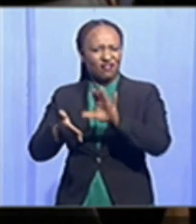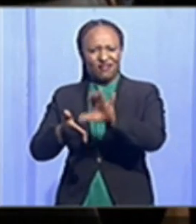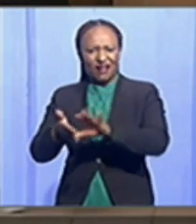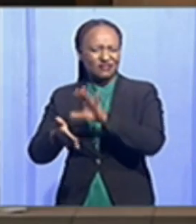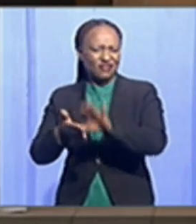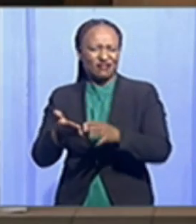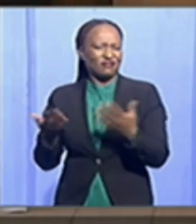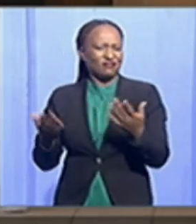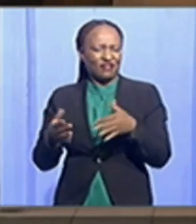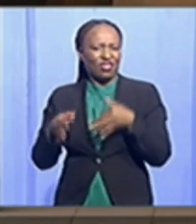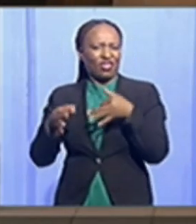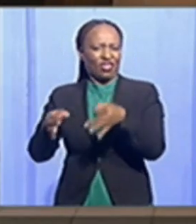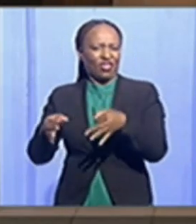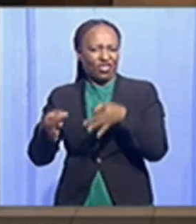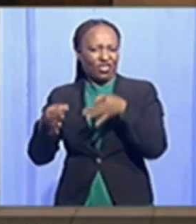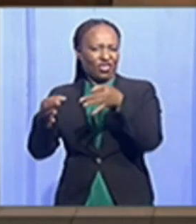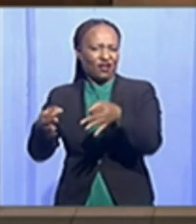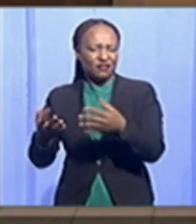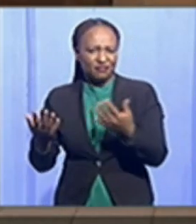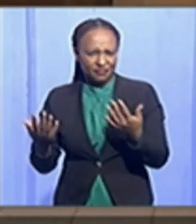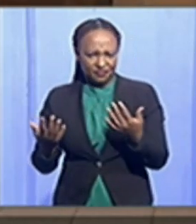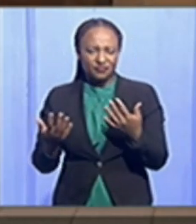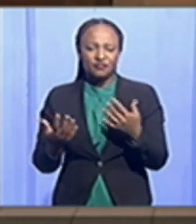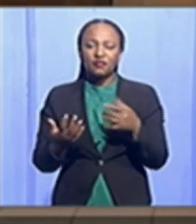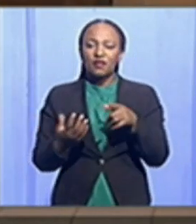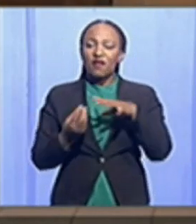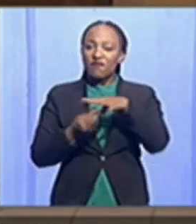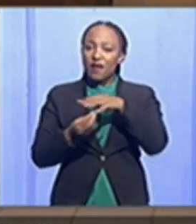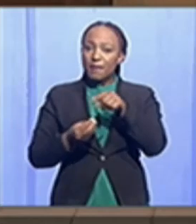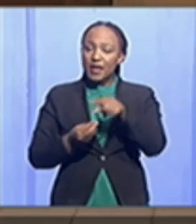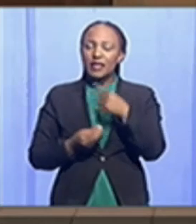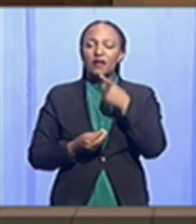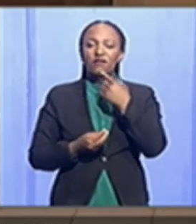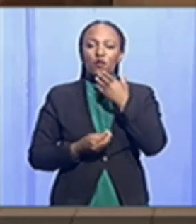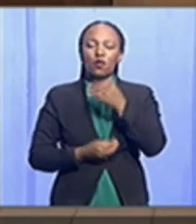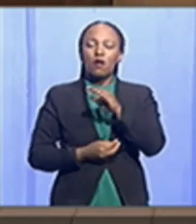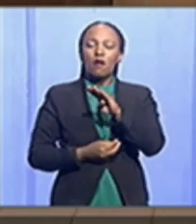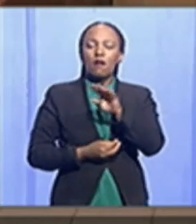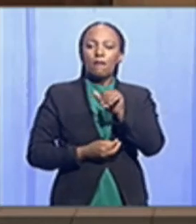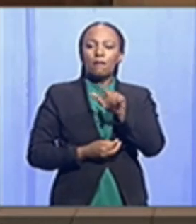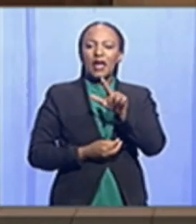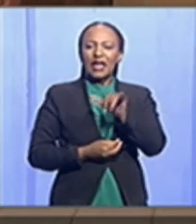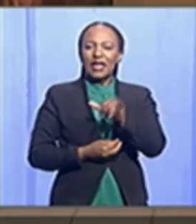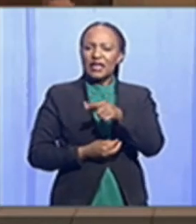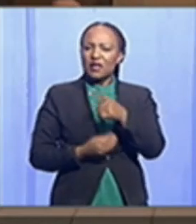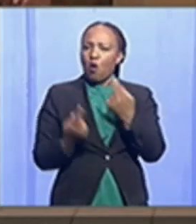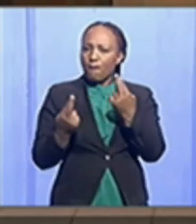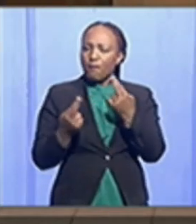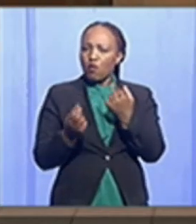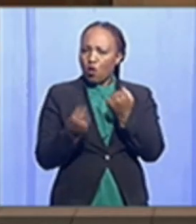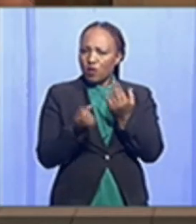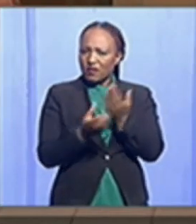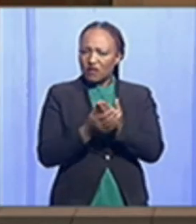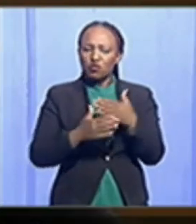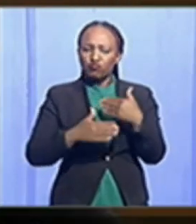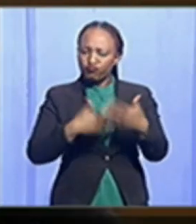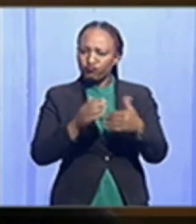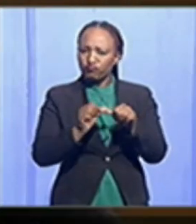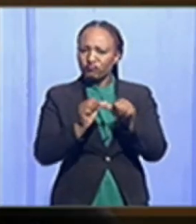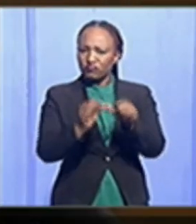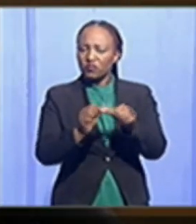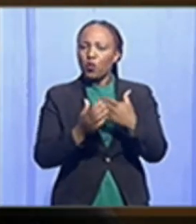blocked. Ba lelapa la ga Bailey ba re ba ne ba lebeletse gore molato ono o tla tswelela gompieno gore ba tle ba kgone go ipakanya maikutlo. We